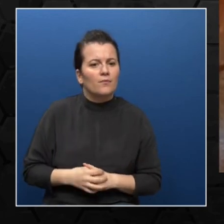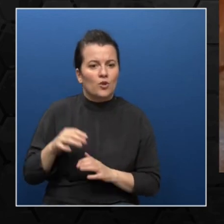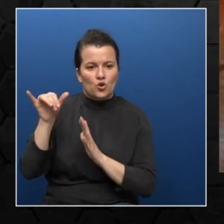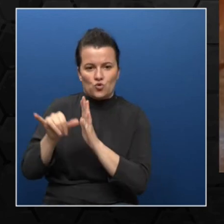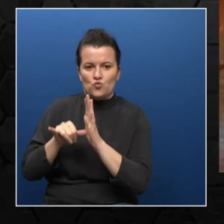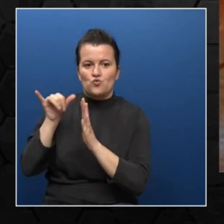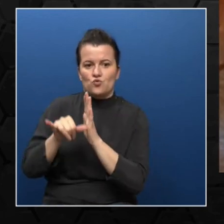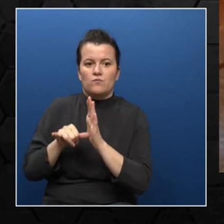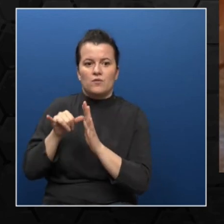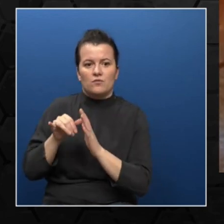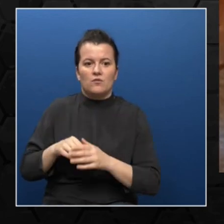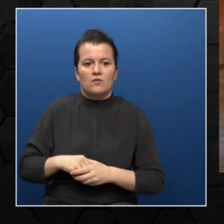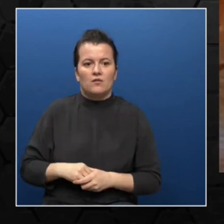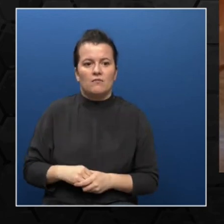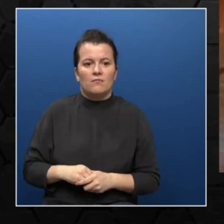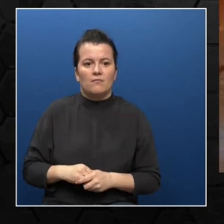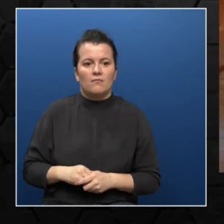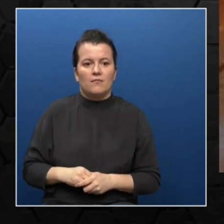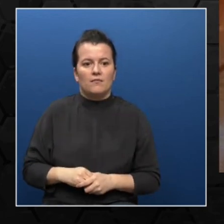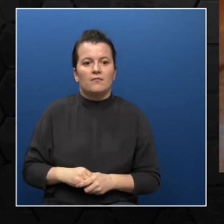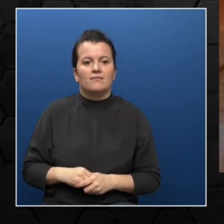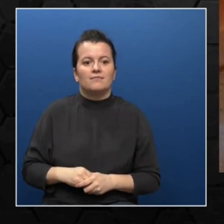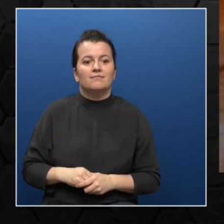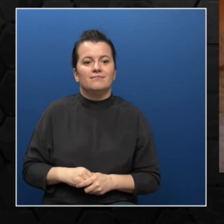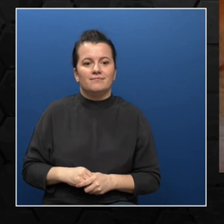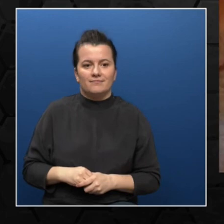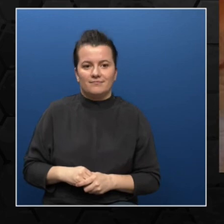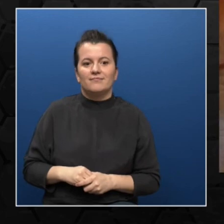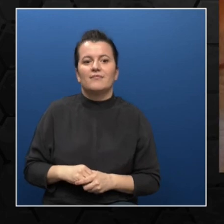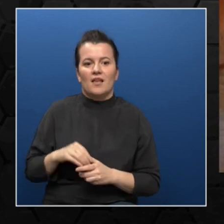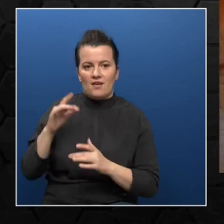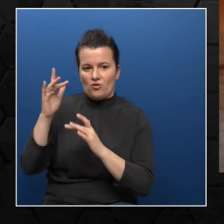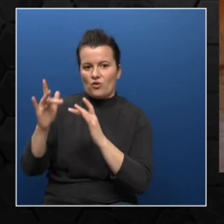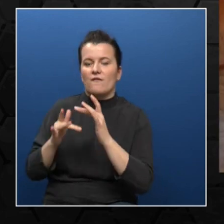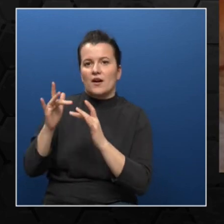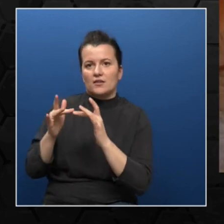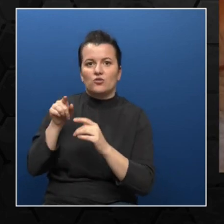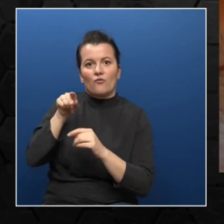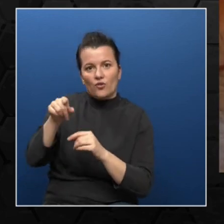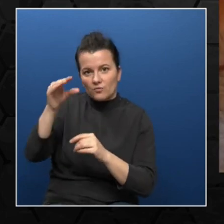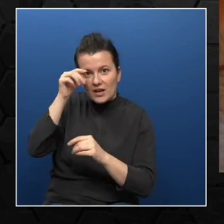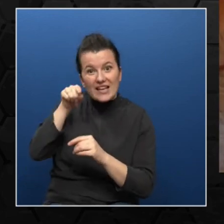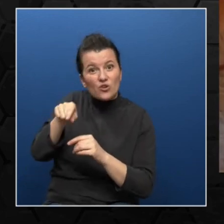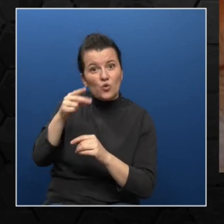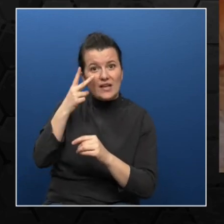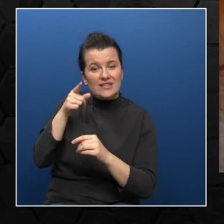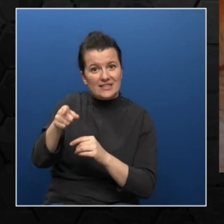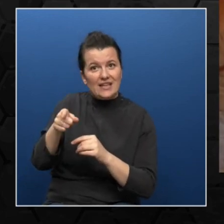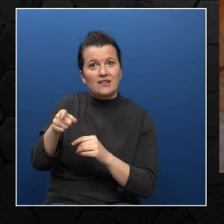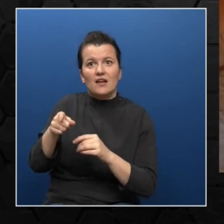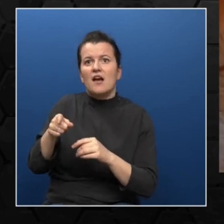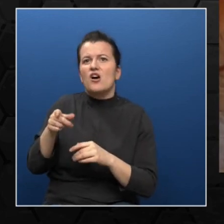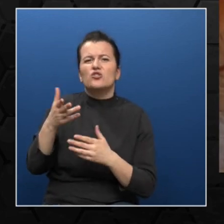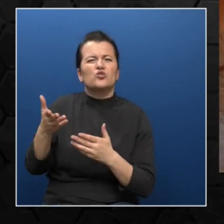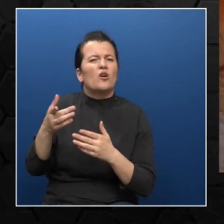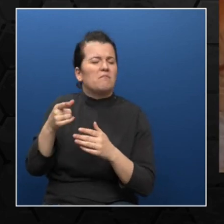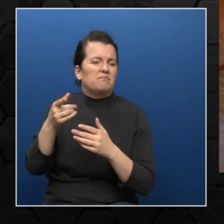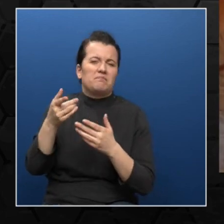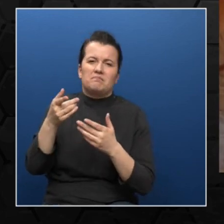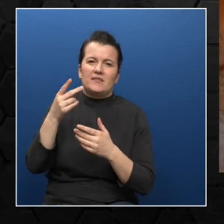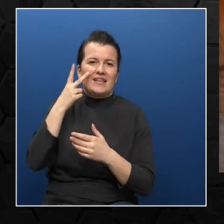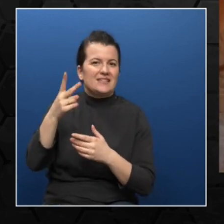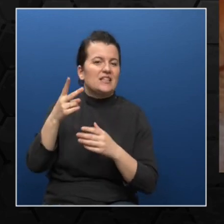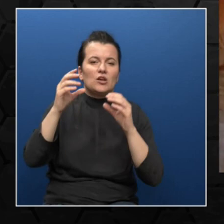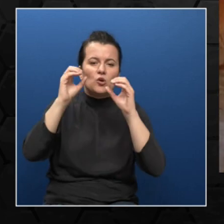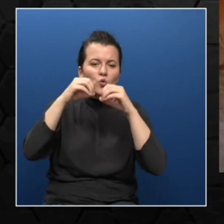But I think the best place to learn the bio-inspired algorithms would be a research paper or something like that. So just probably using just Google